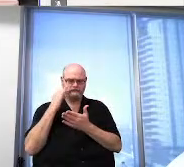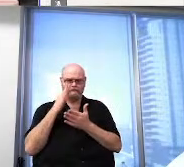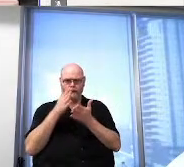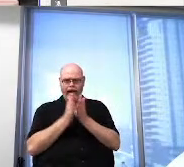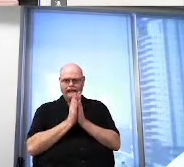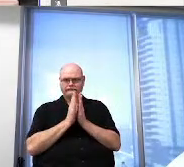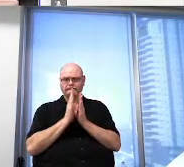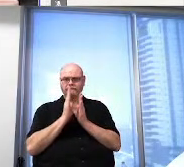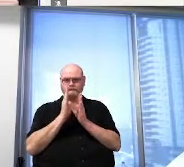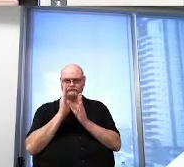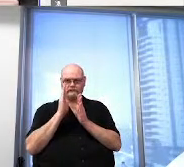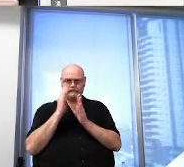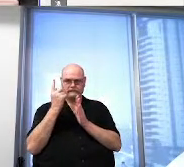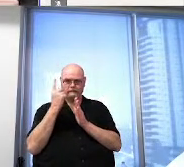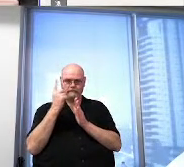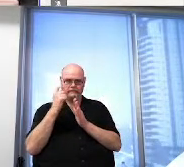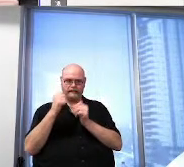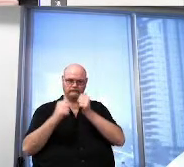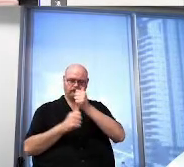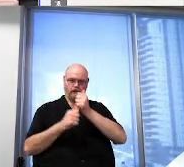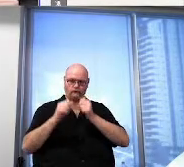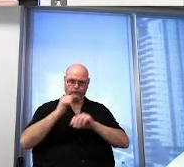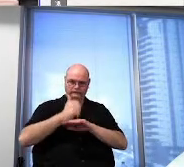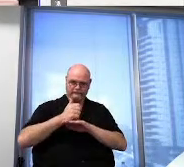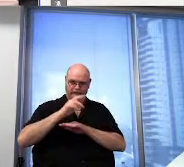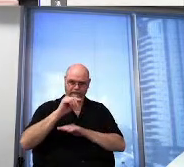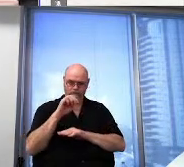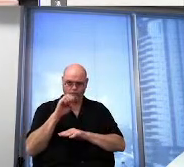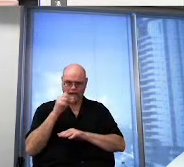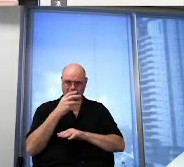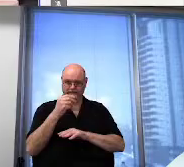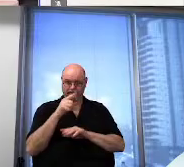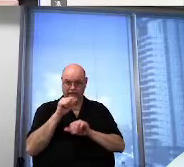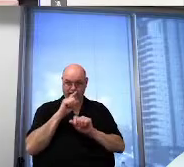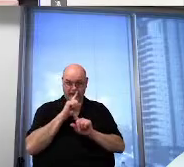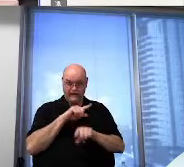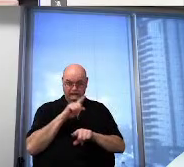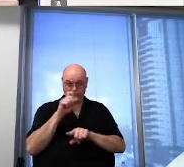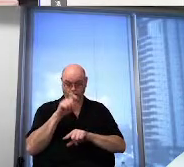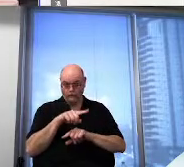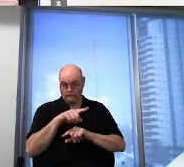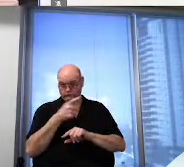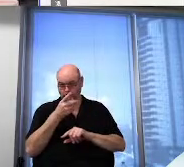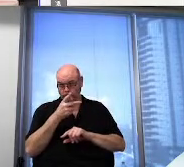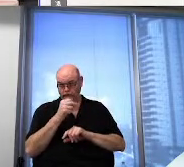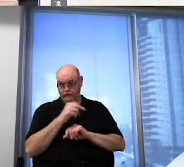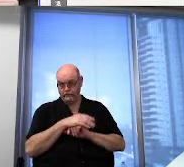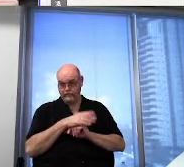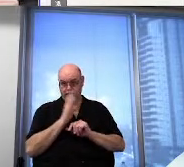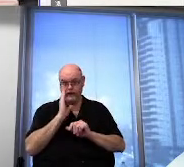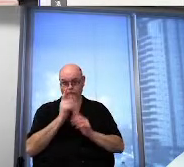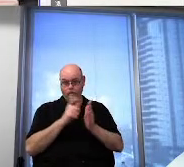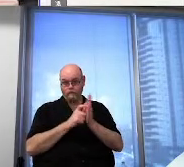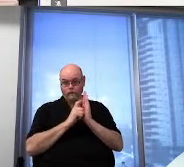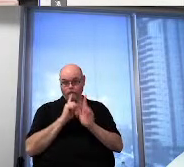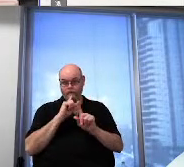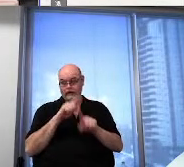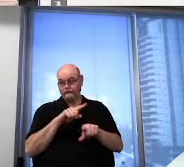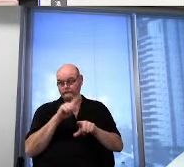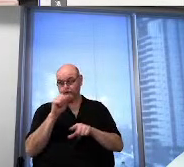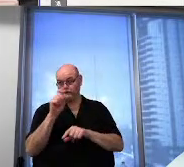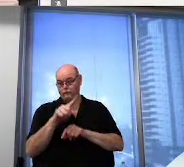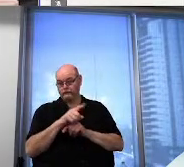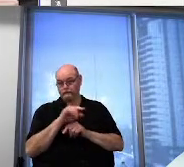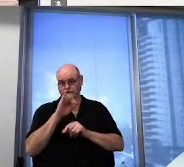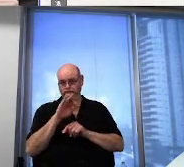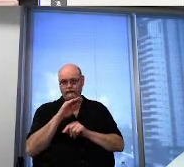ask a question that's of relevance to setting the rates, and a witness is capable of answering the question, I'm going to require